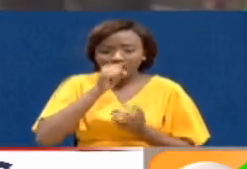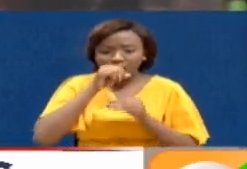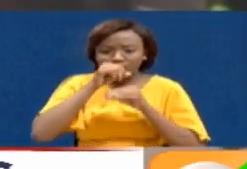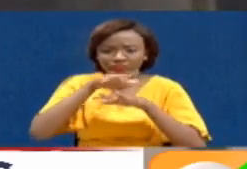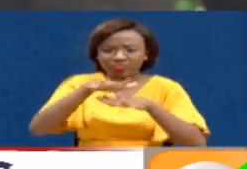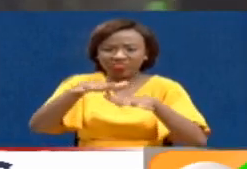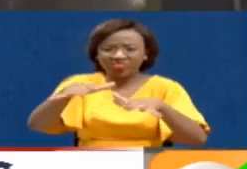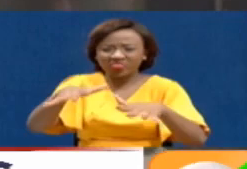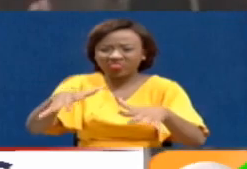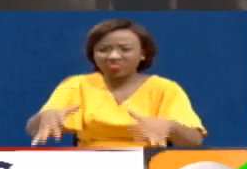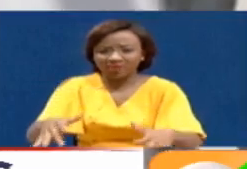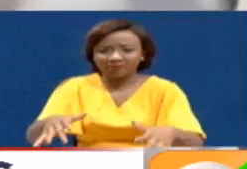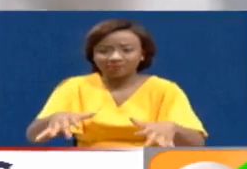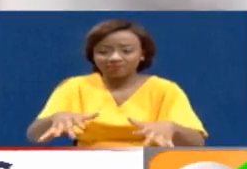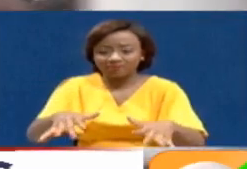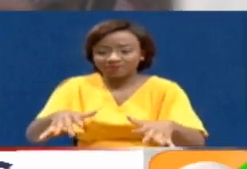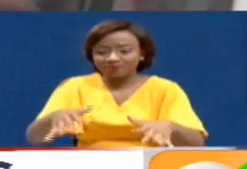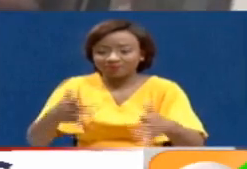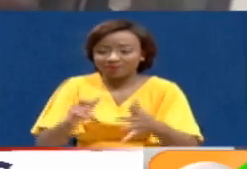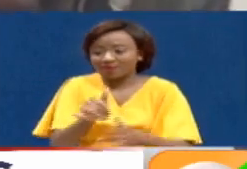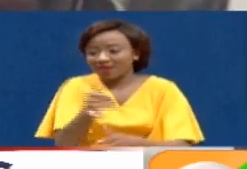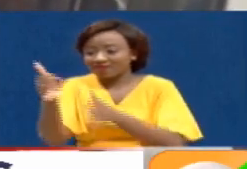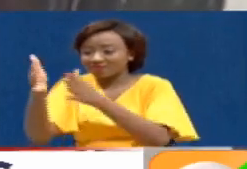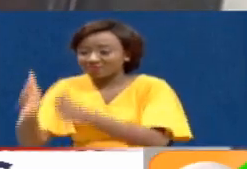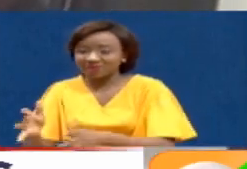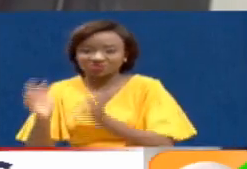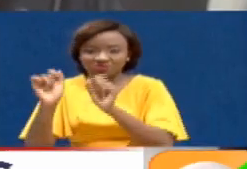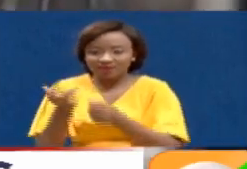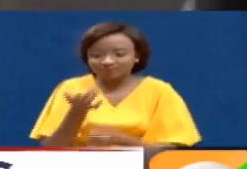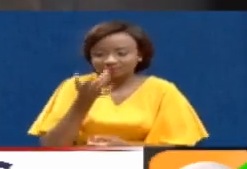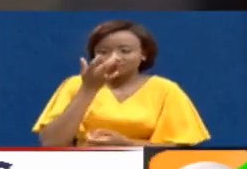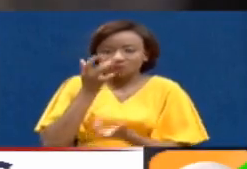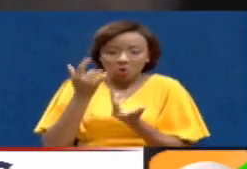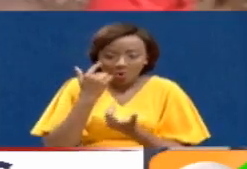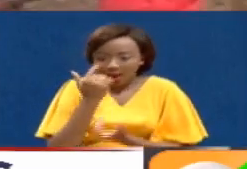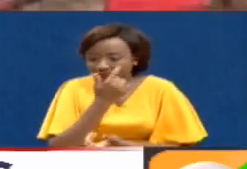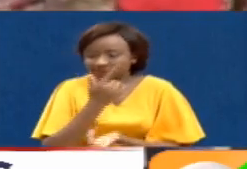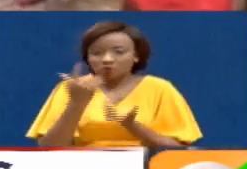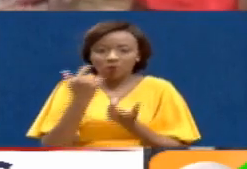respiratory droplets landing on the mouth, nose, or eyes